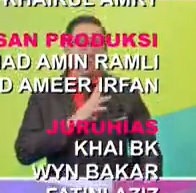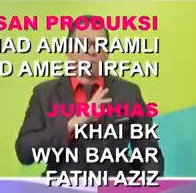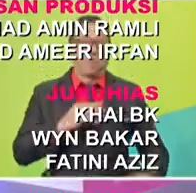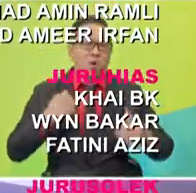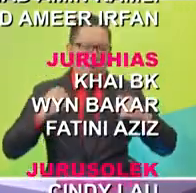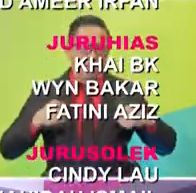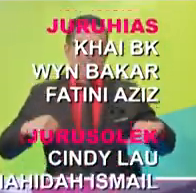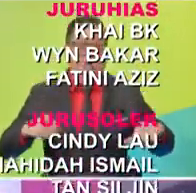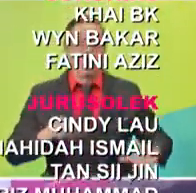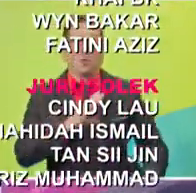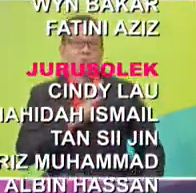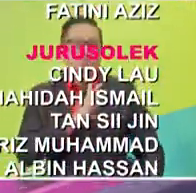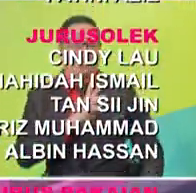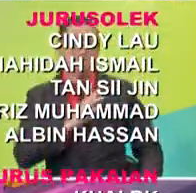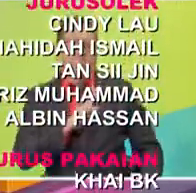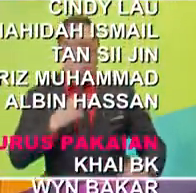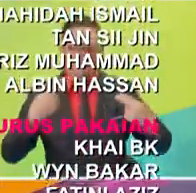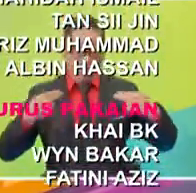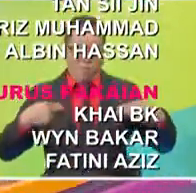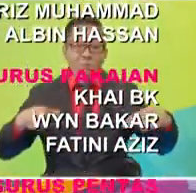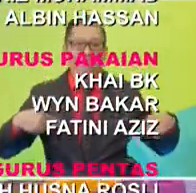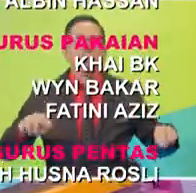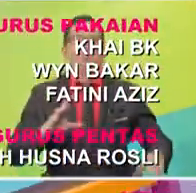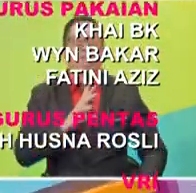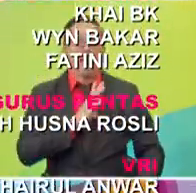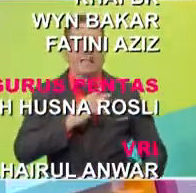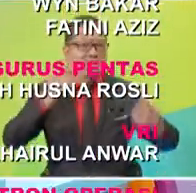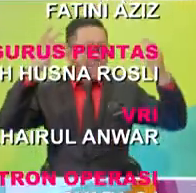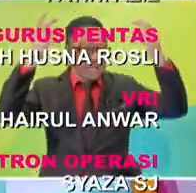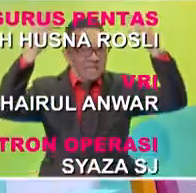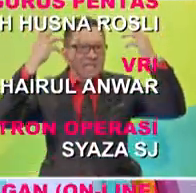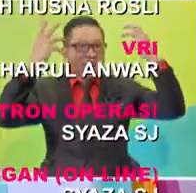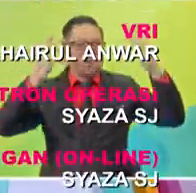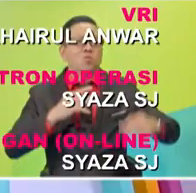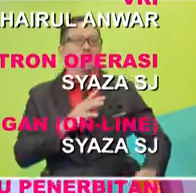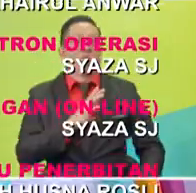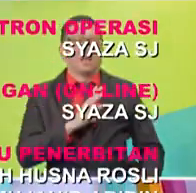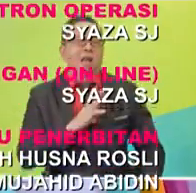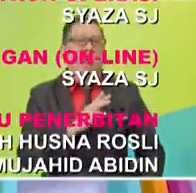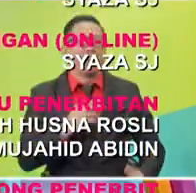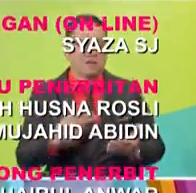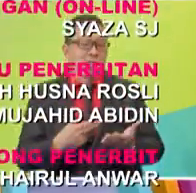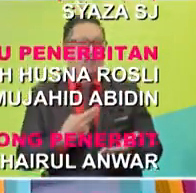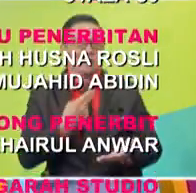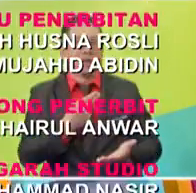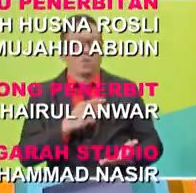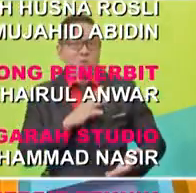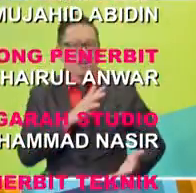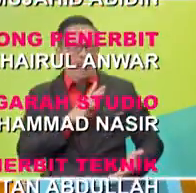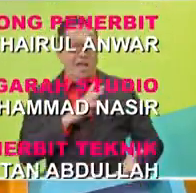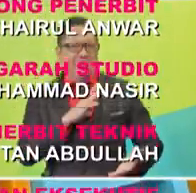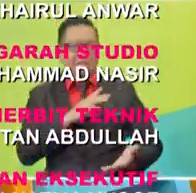Cool apron, cool uniform, cool hat, cool ladle,